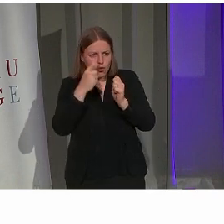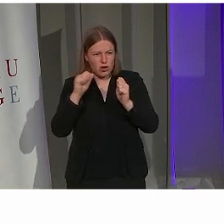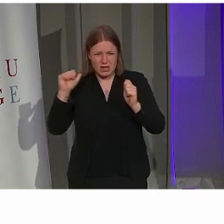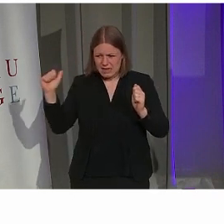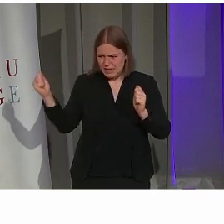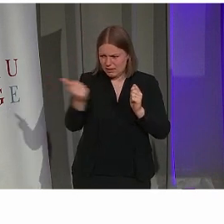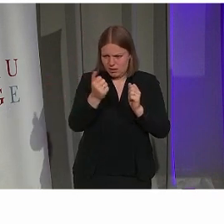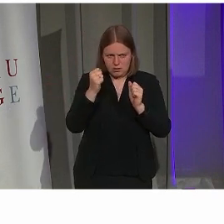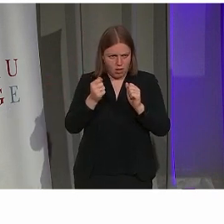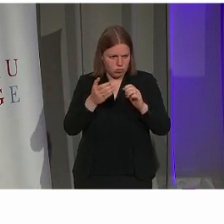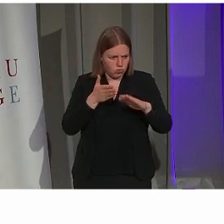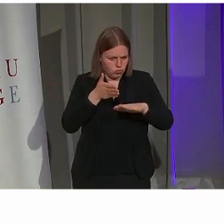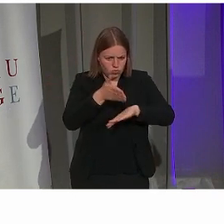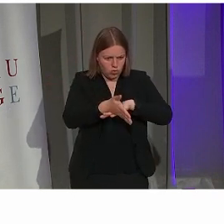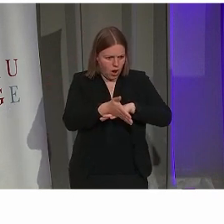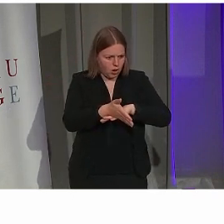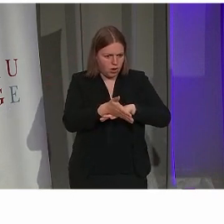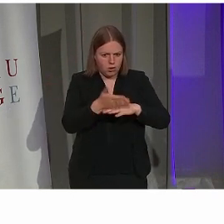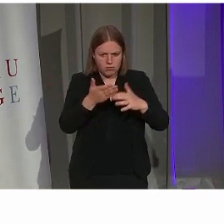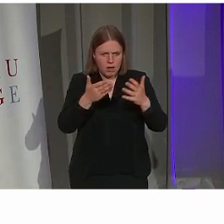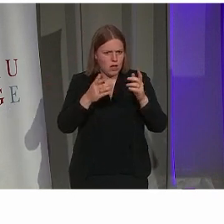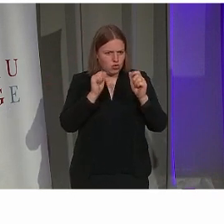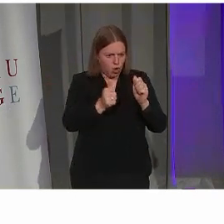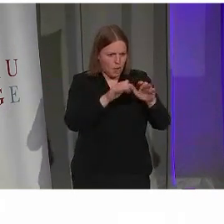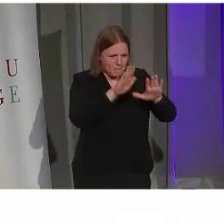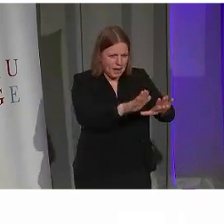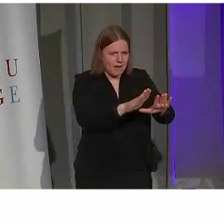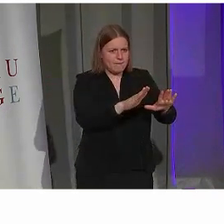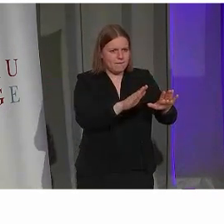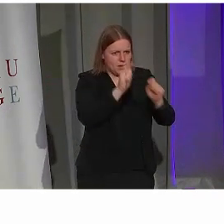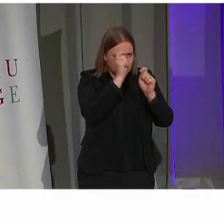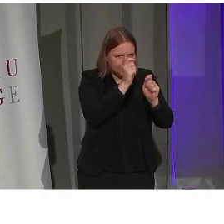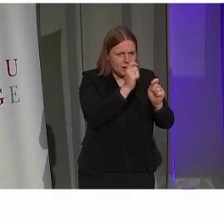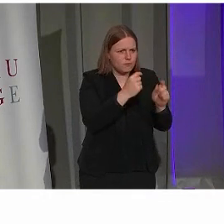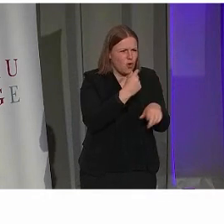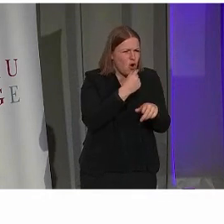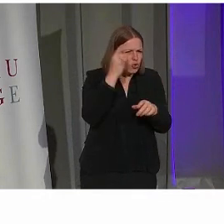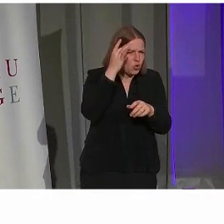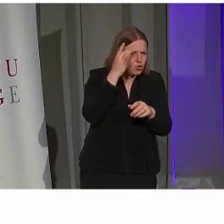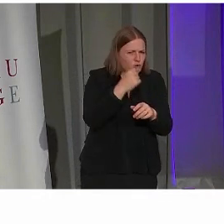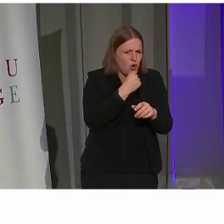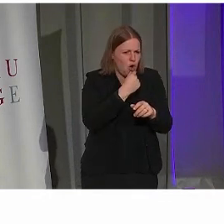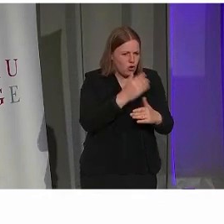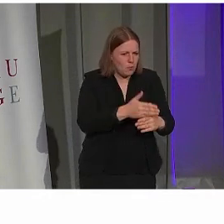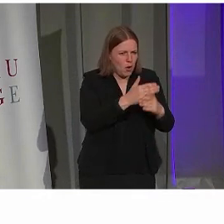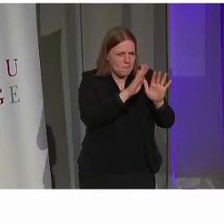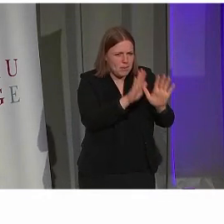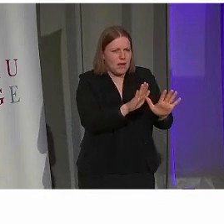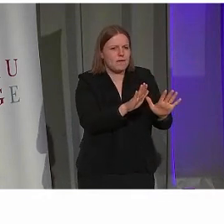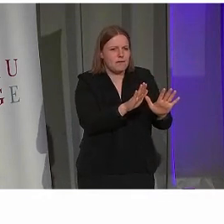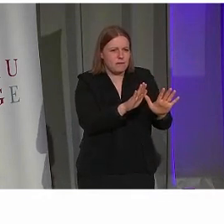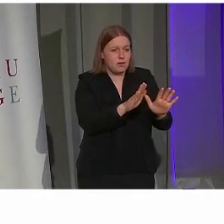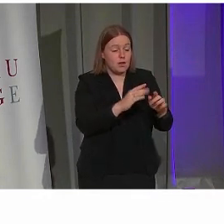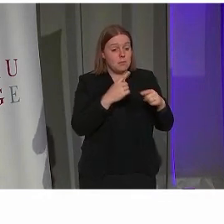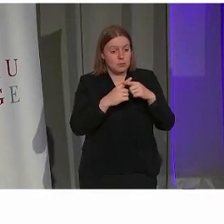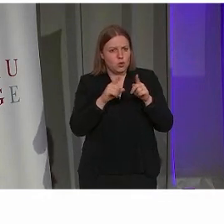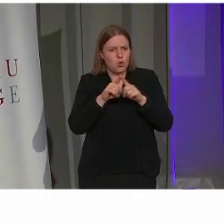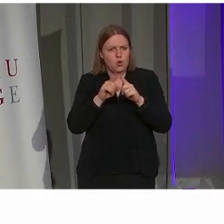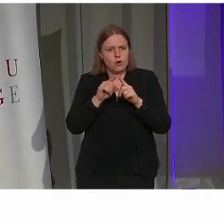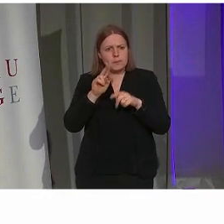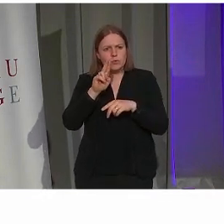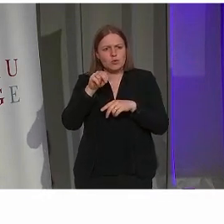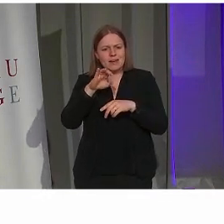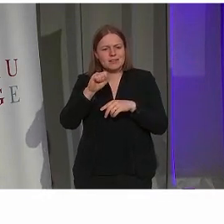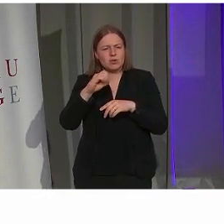without undermining their cultural heritage. And the other image of Palace of Versailles, also a UNESCO World Heritage